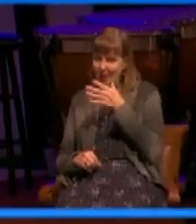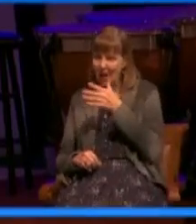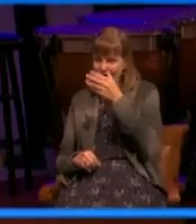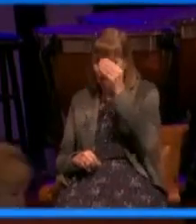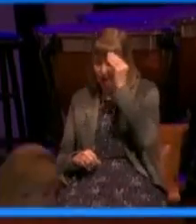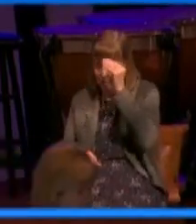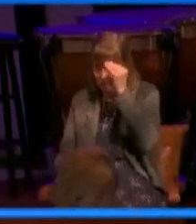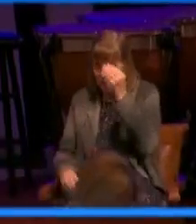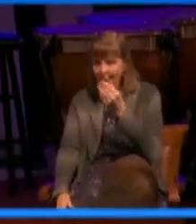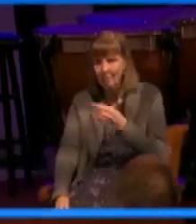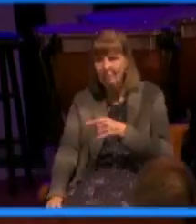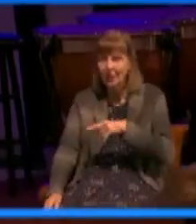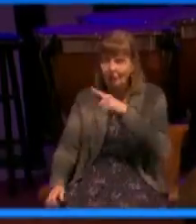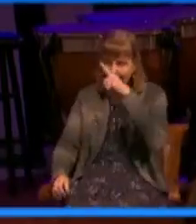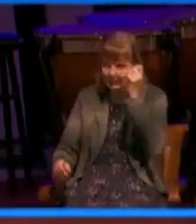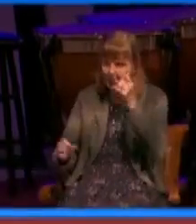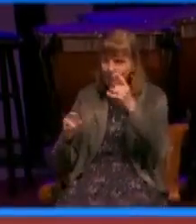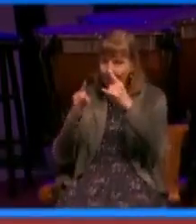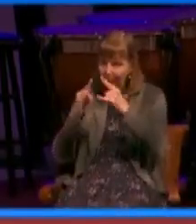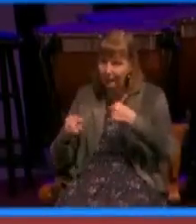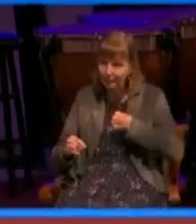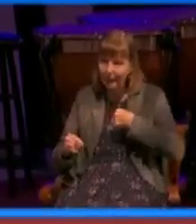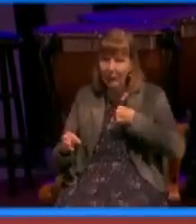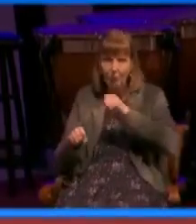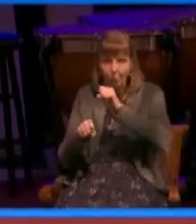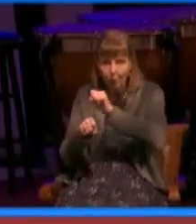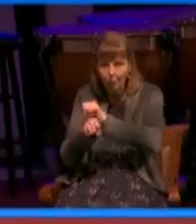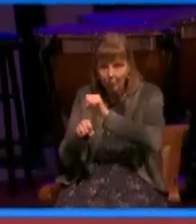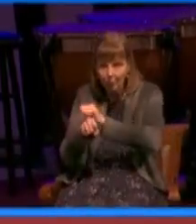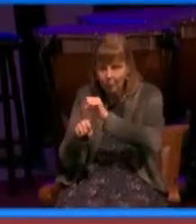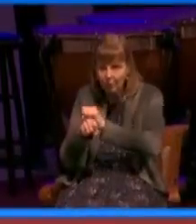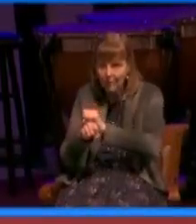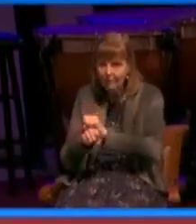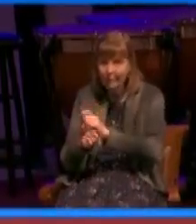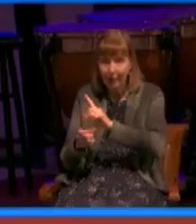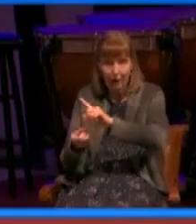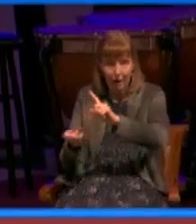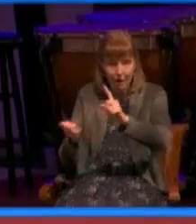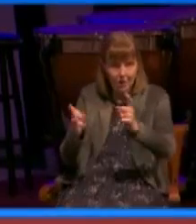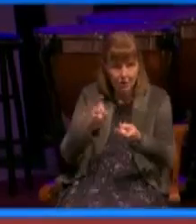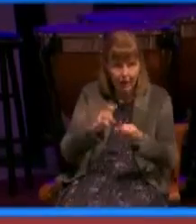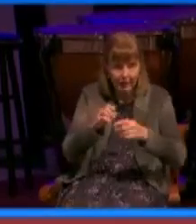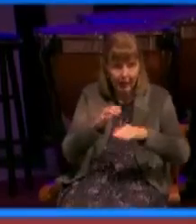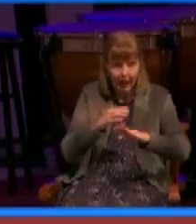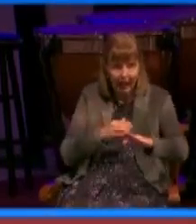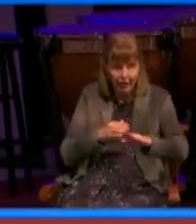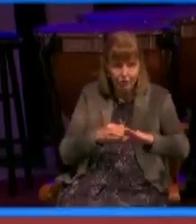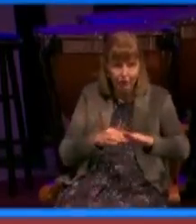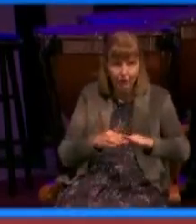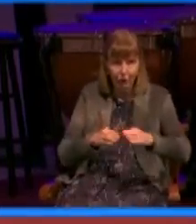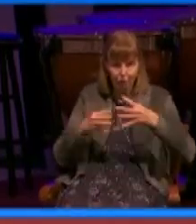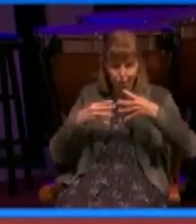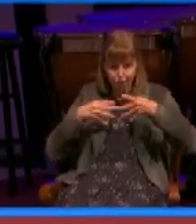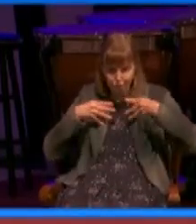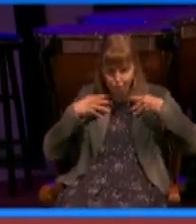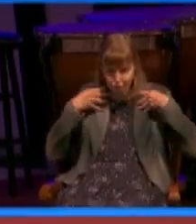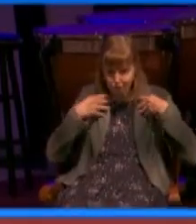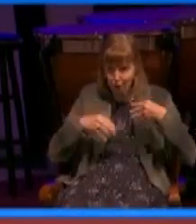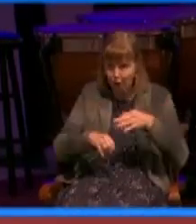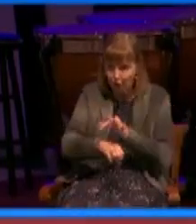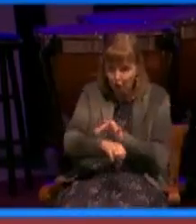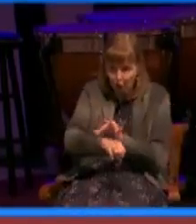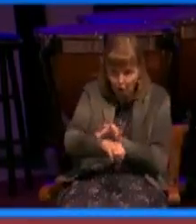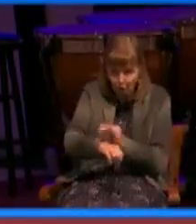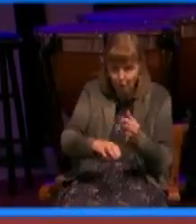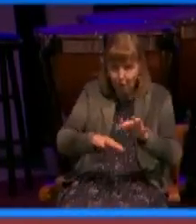into walking to jewelry stores and learning about engagement rings was a big switch for me. I was not as versed. I had to go